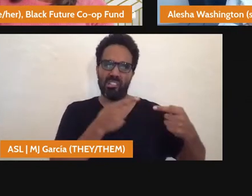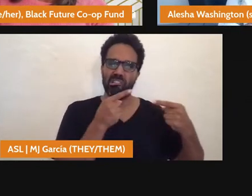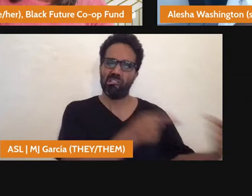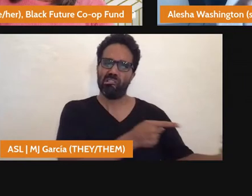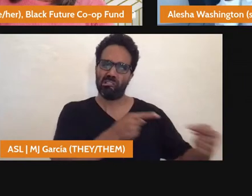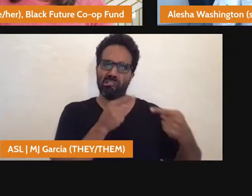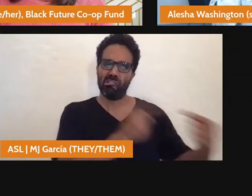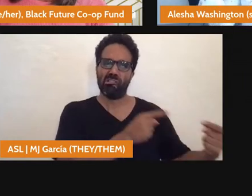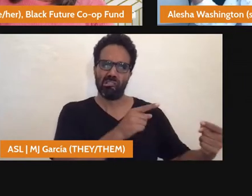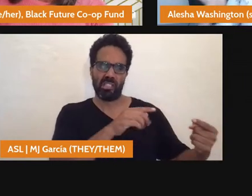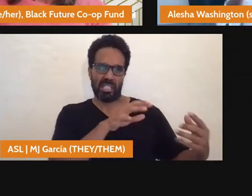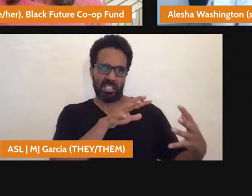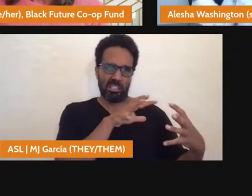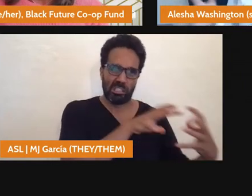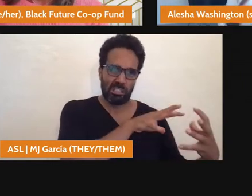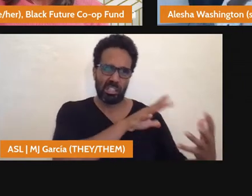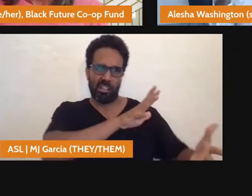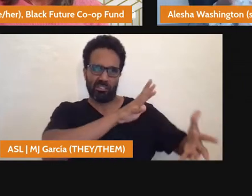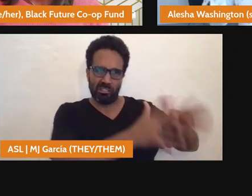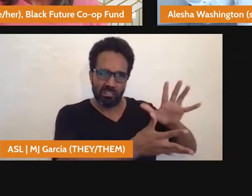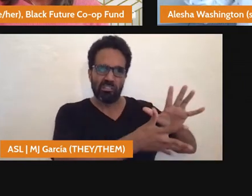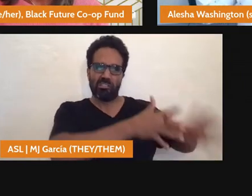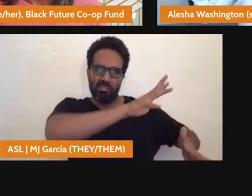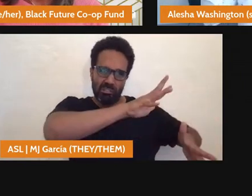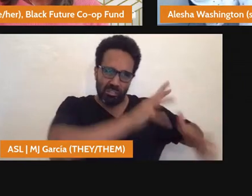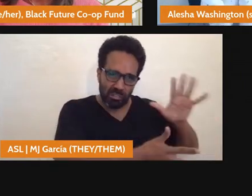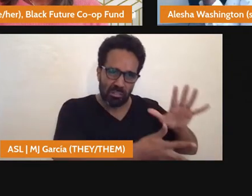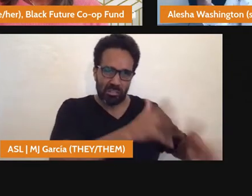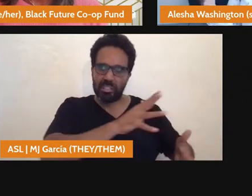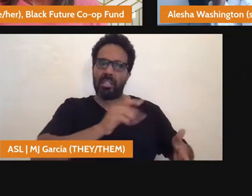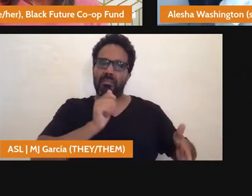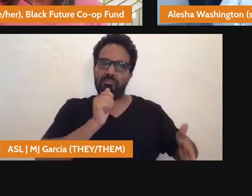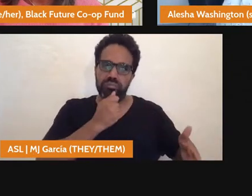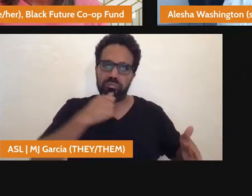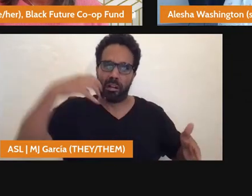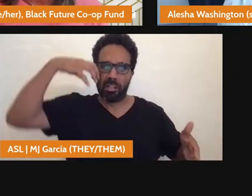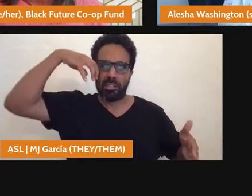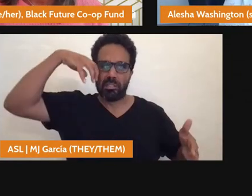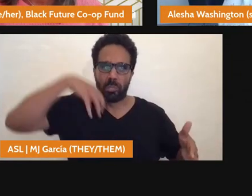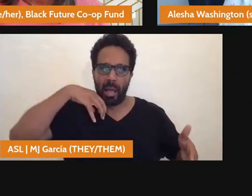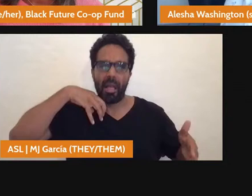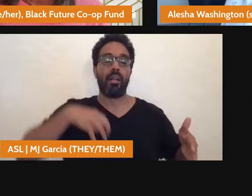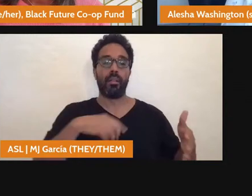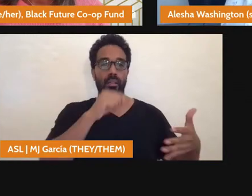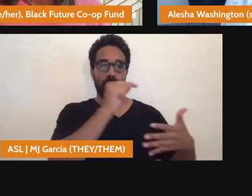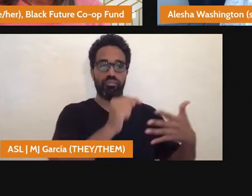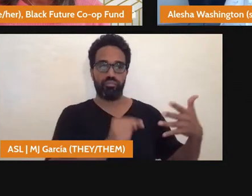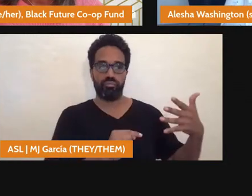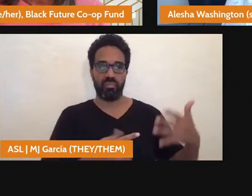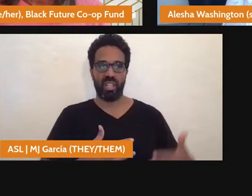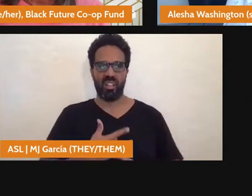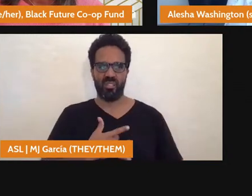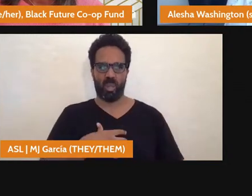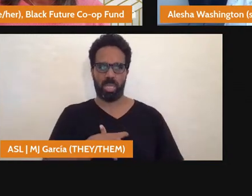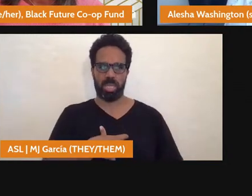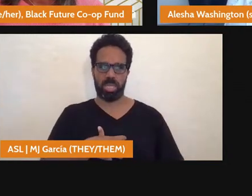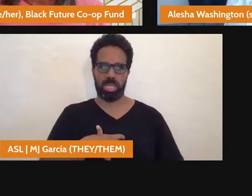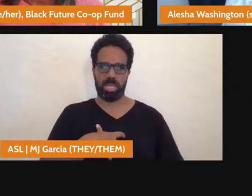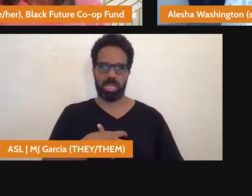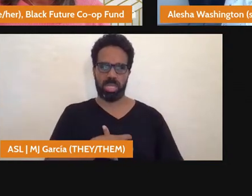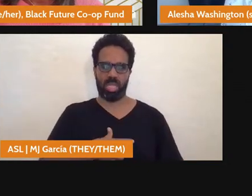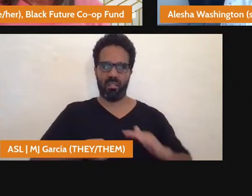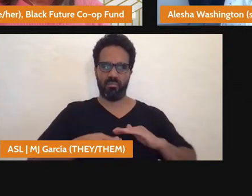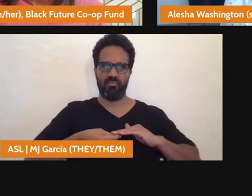people, right? Oh my God, so much is going on. Resilience, like all these things that have such a negative connotation to it, when it's like, again, for